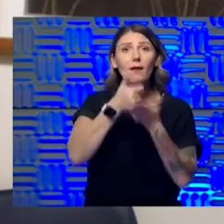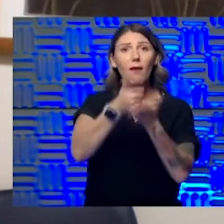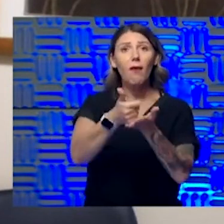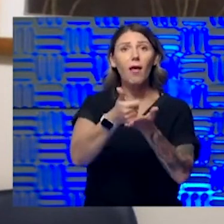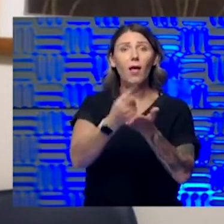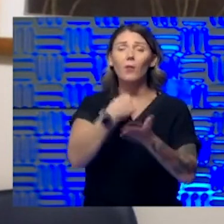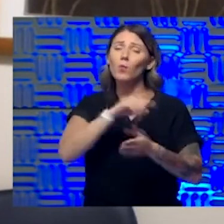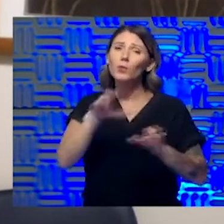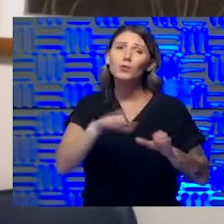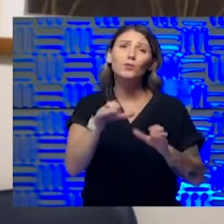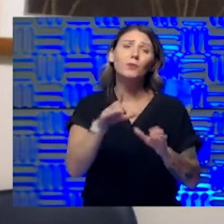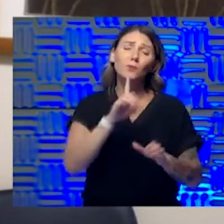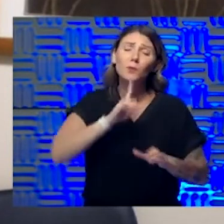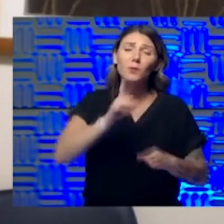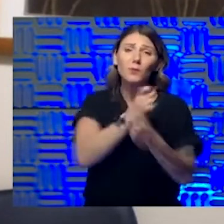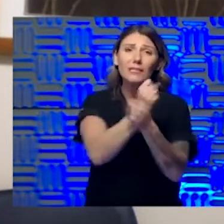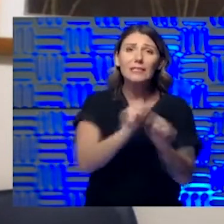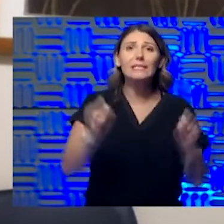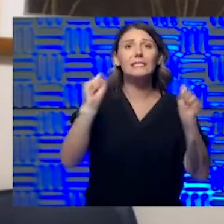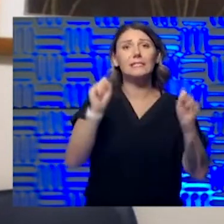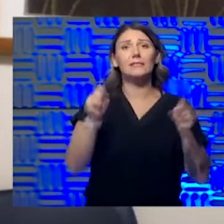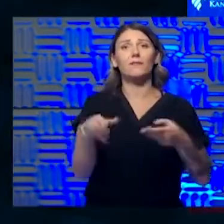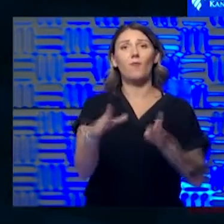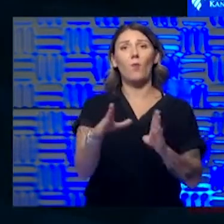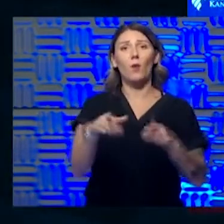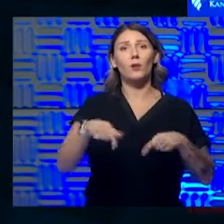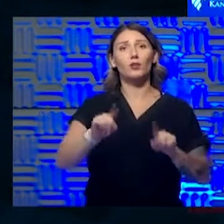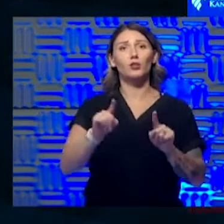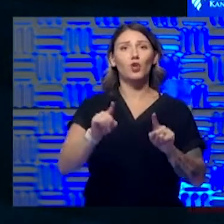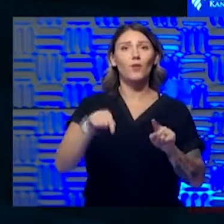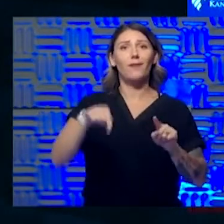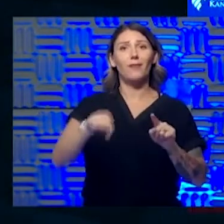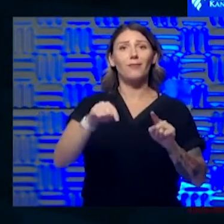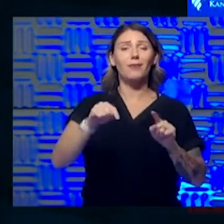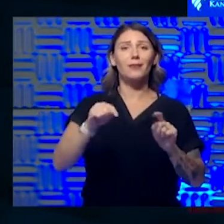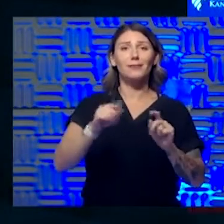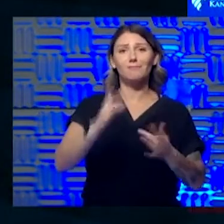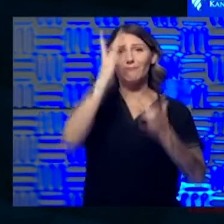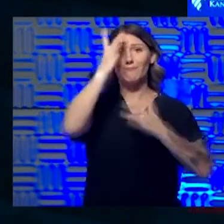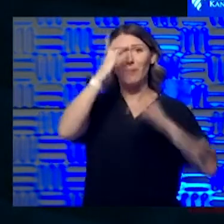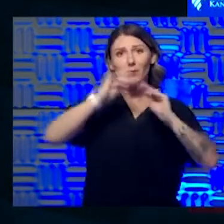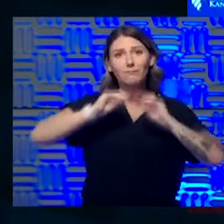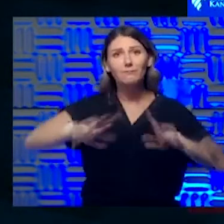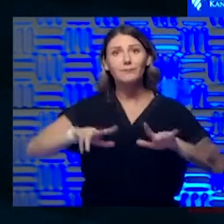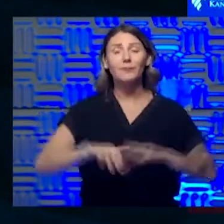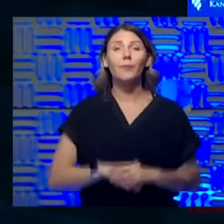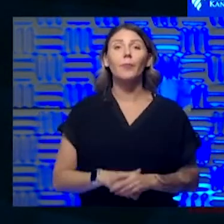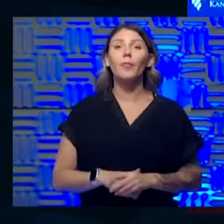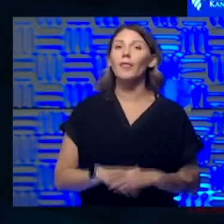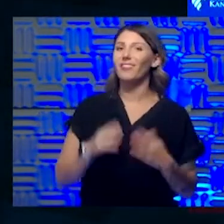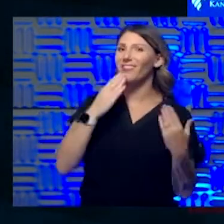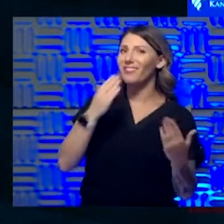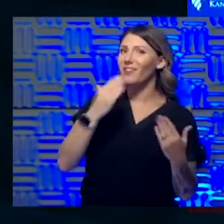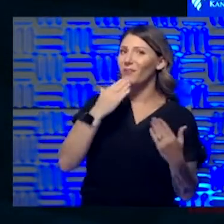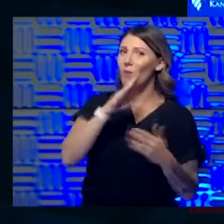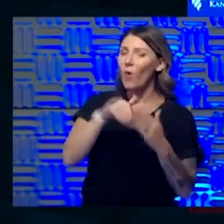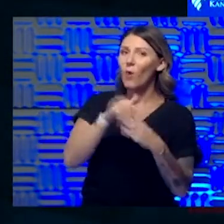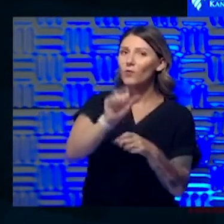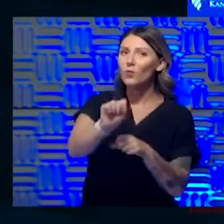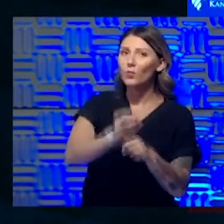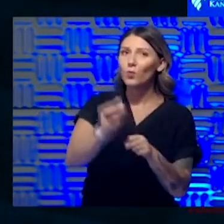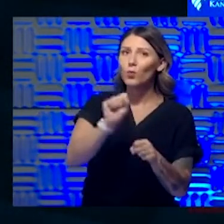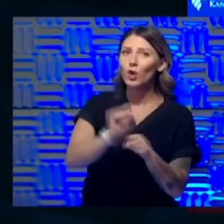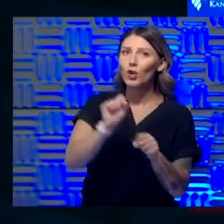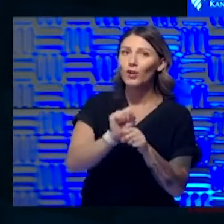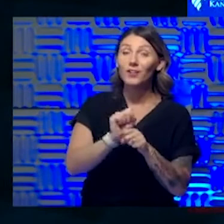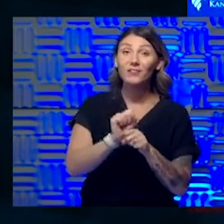an incredibly safe manner during this pandemic. Yeah, and thank you for all your great work around that. And to our folks out there,